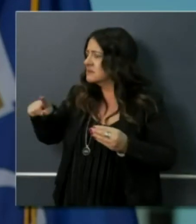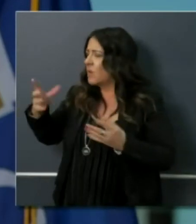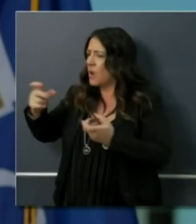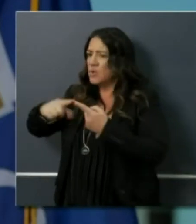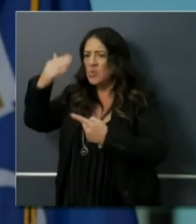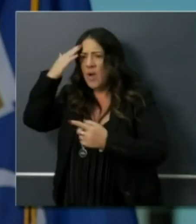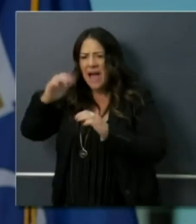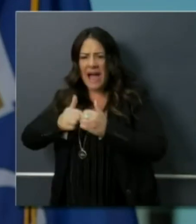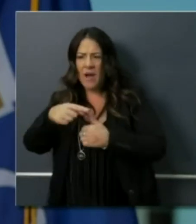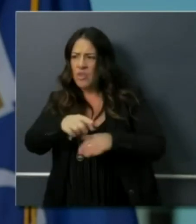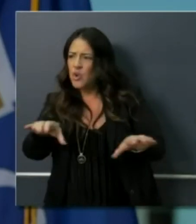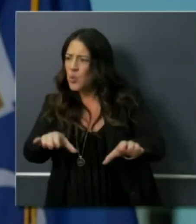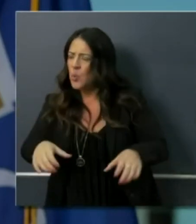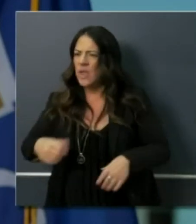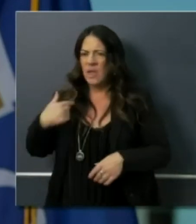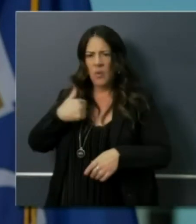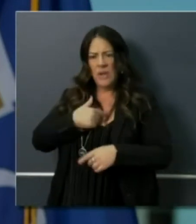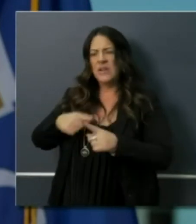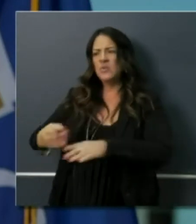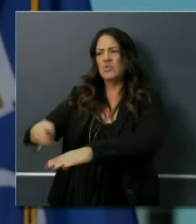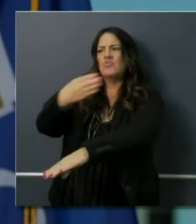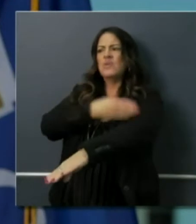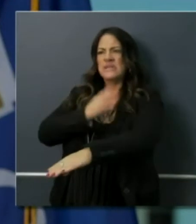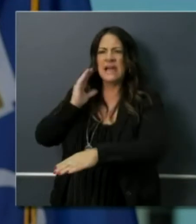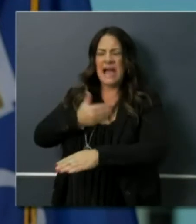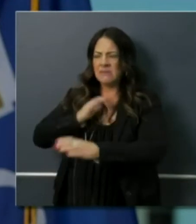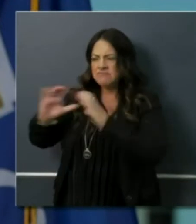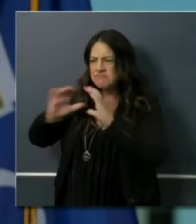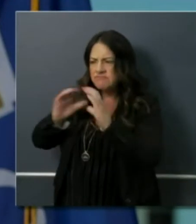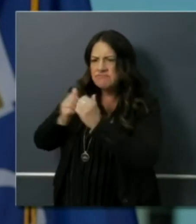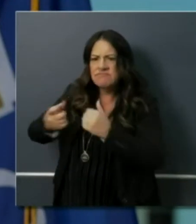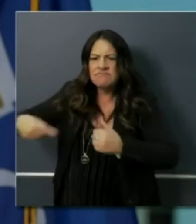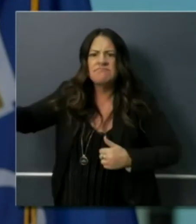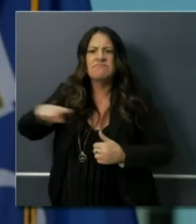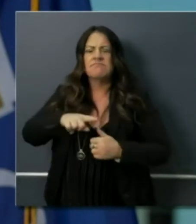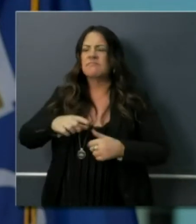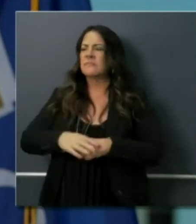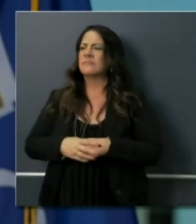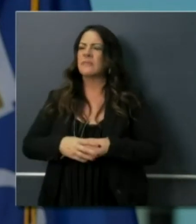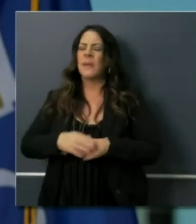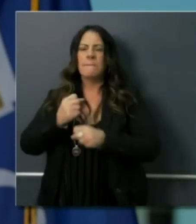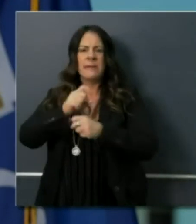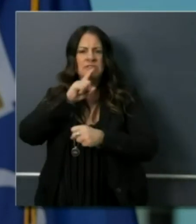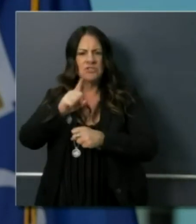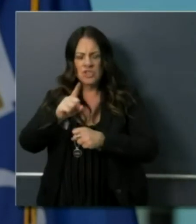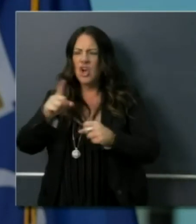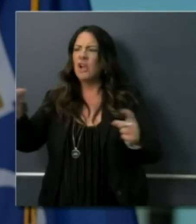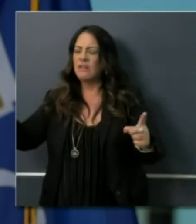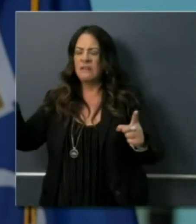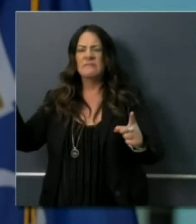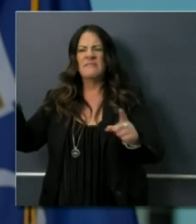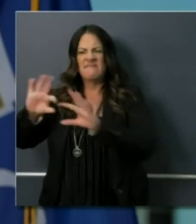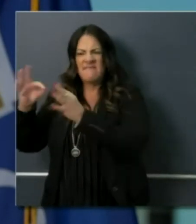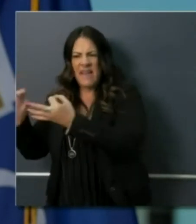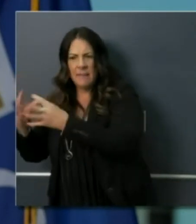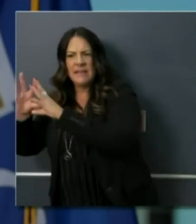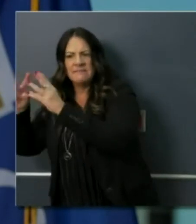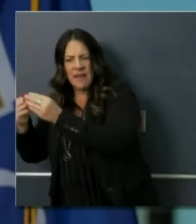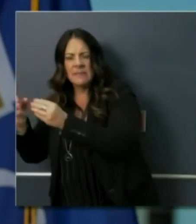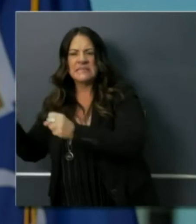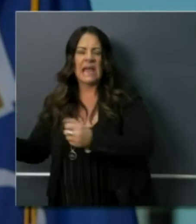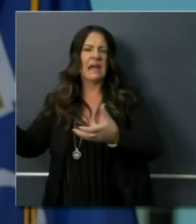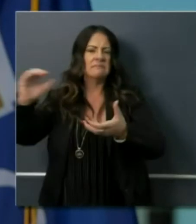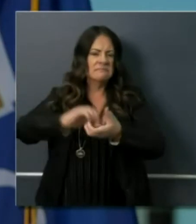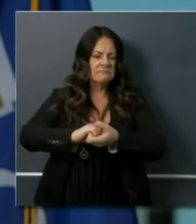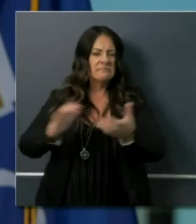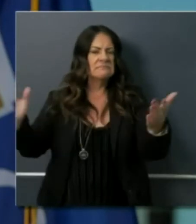increasing our effort to work with our skilled nursing facilities and make sure we have a communication bridge so families can get the